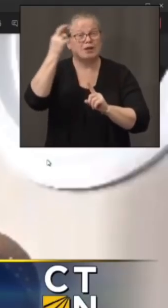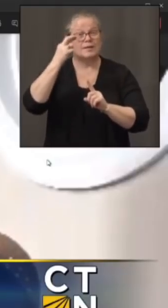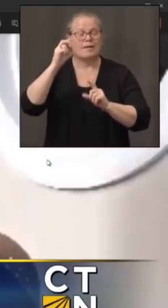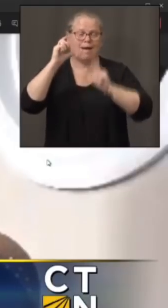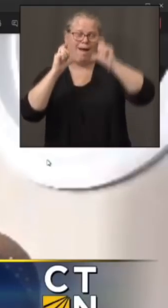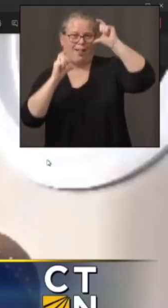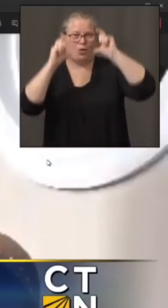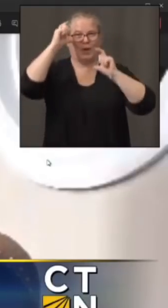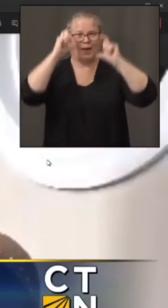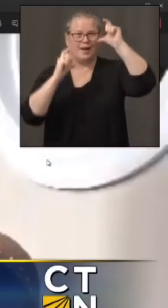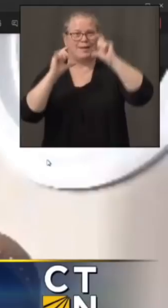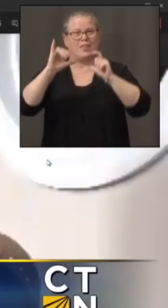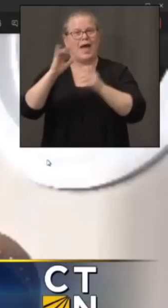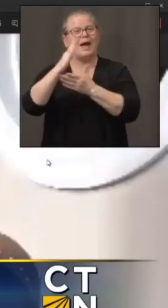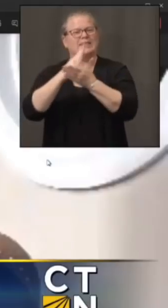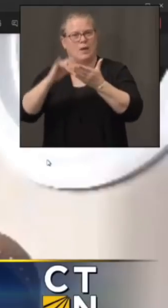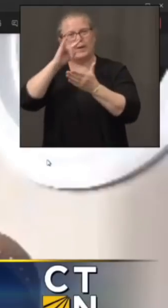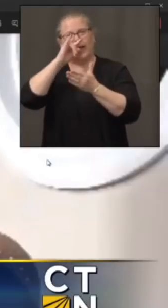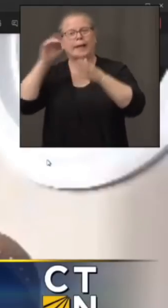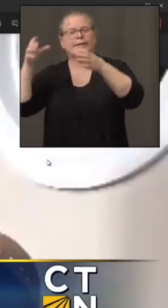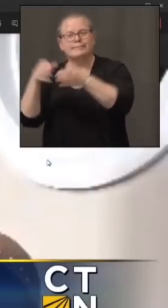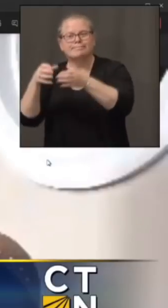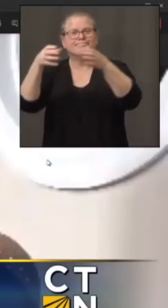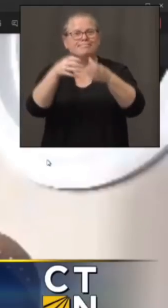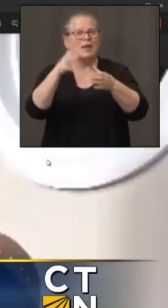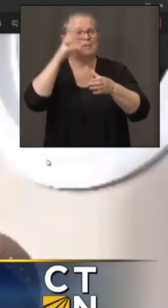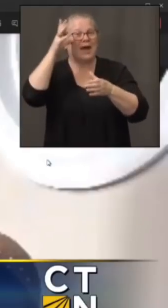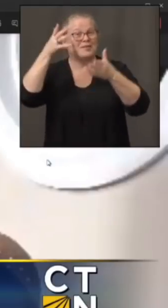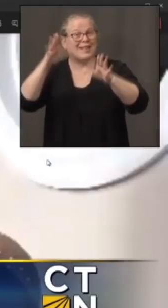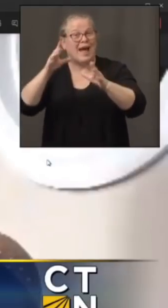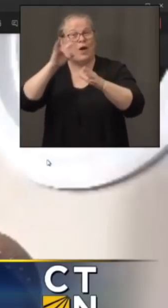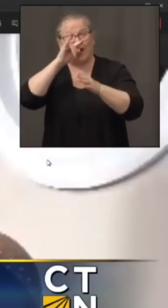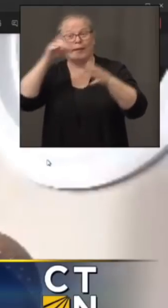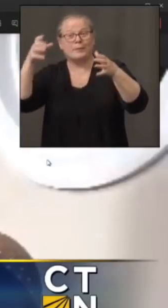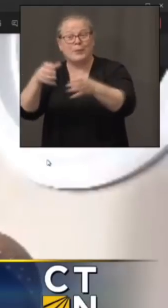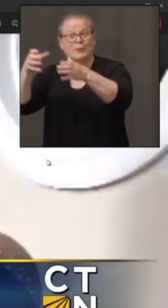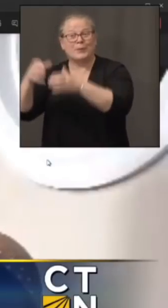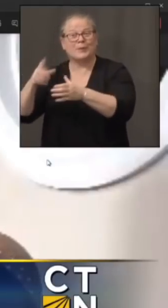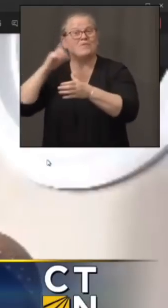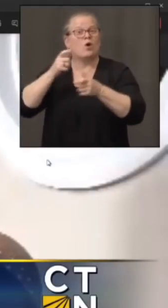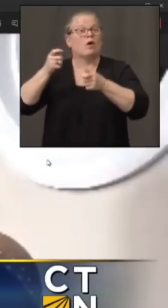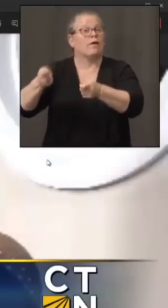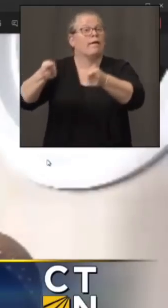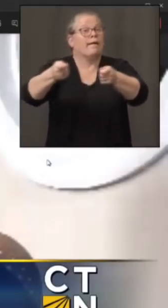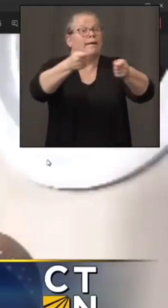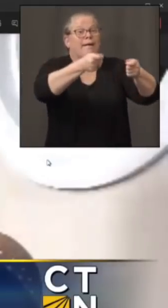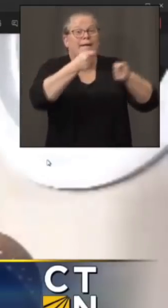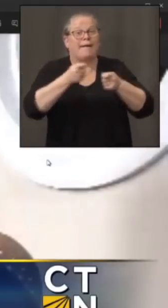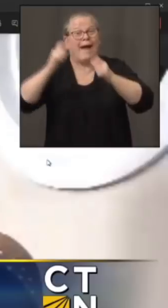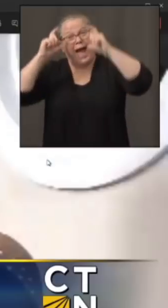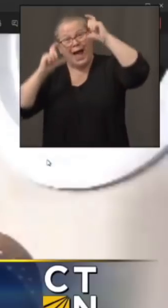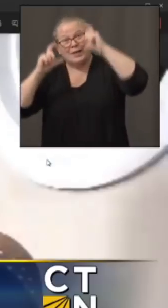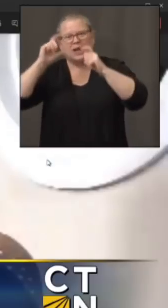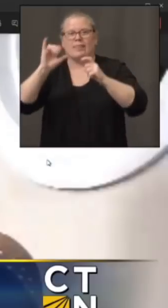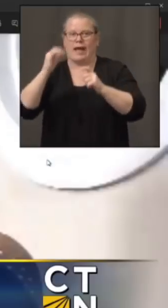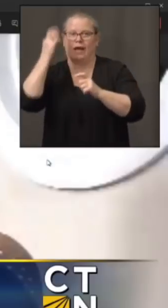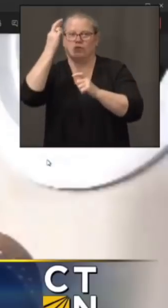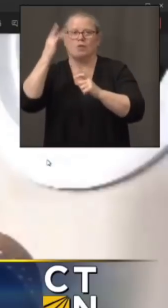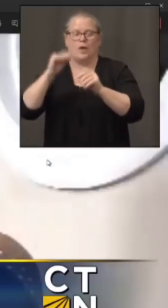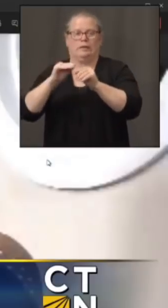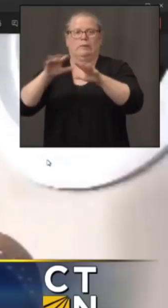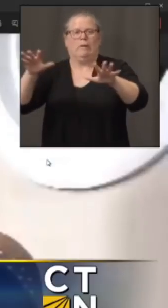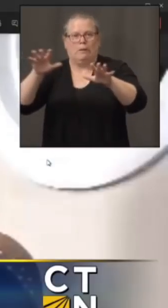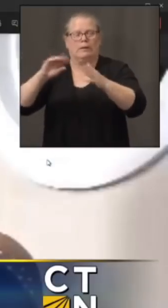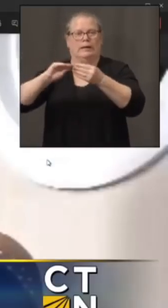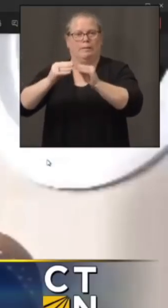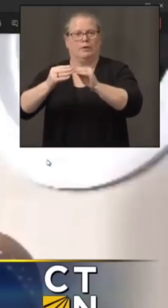seeing in the schools. I think we should try to do everything we can to preserve in-class instruction, particularly for K through 5